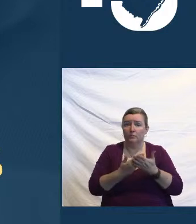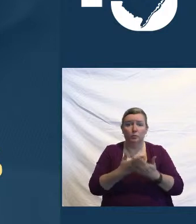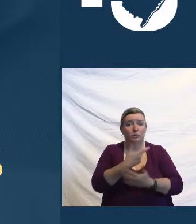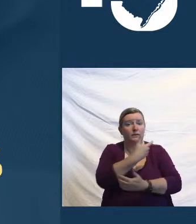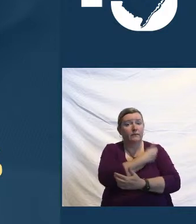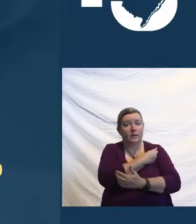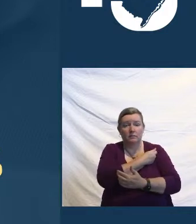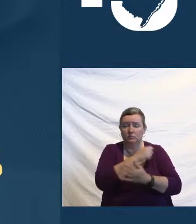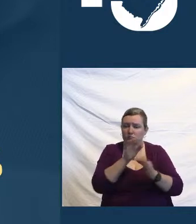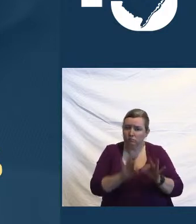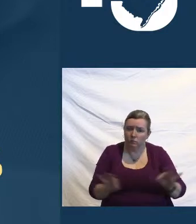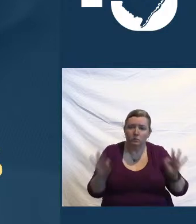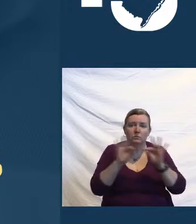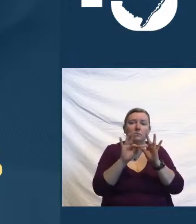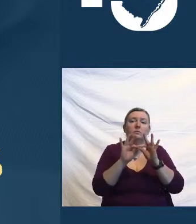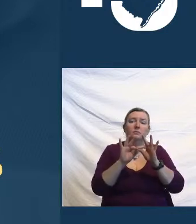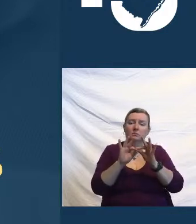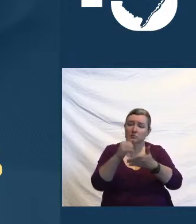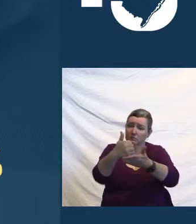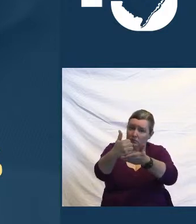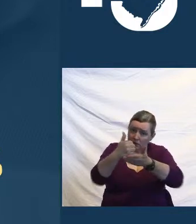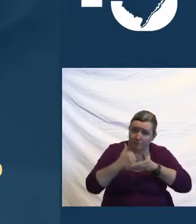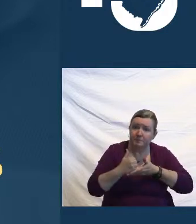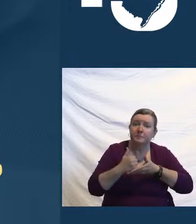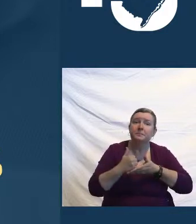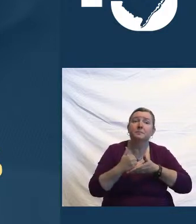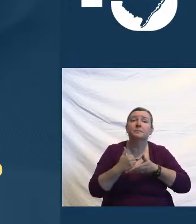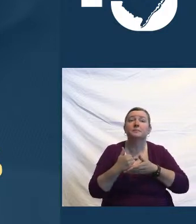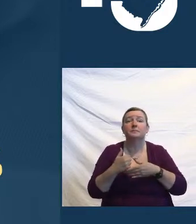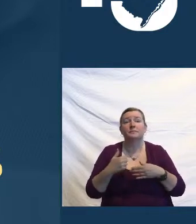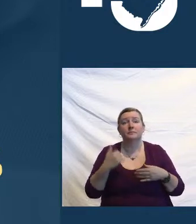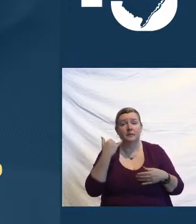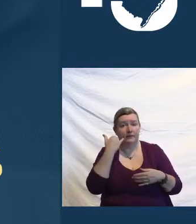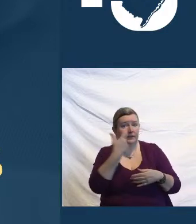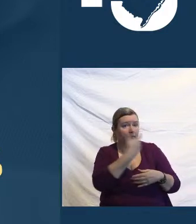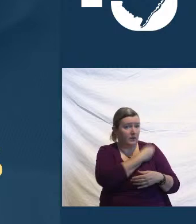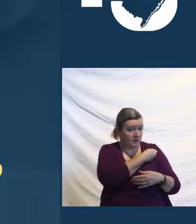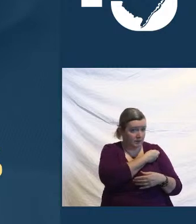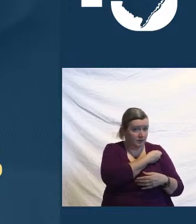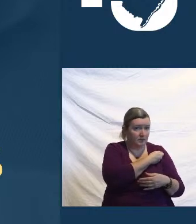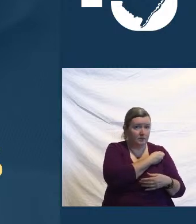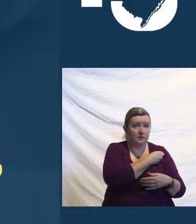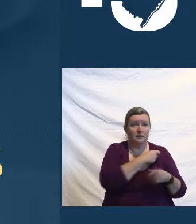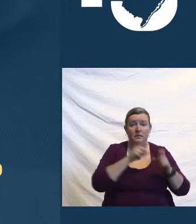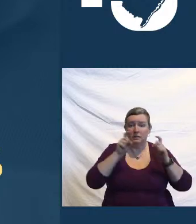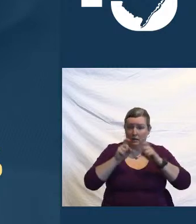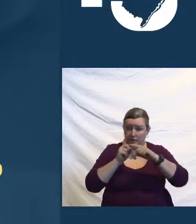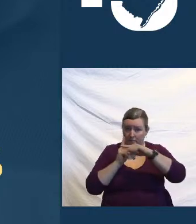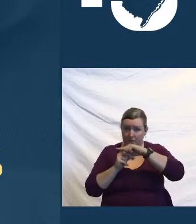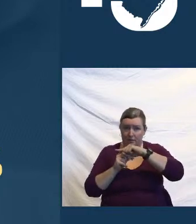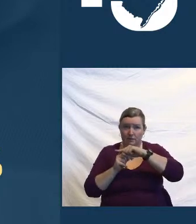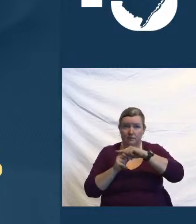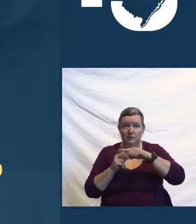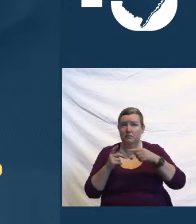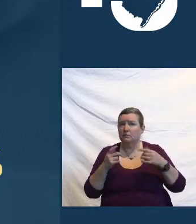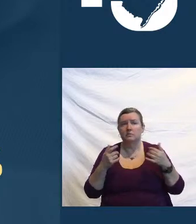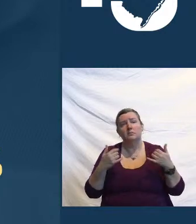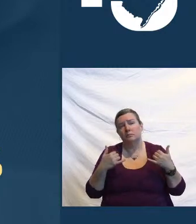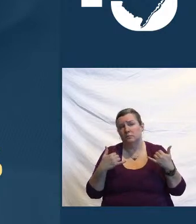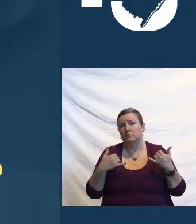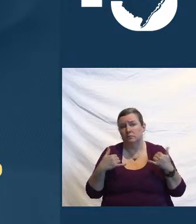vaccinated and do subsequently test positive. Your chances of staying out of the hospital and above ground are only